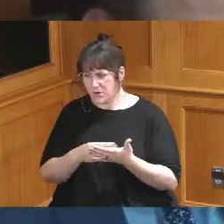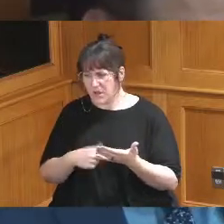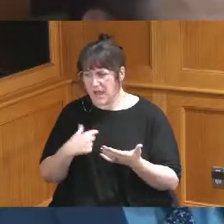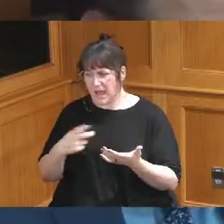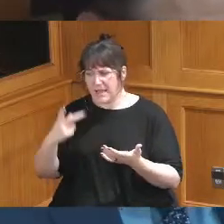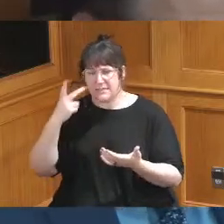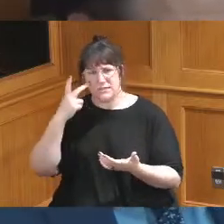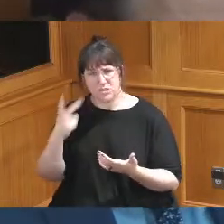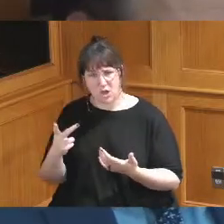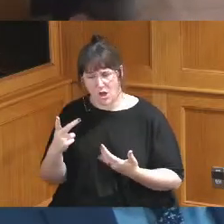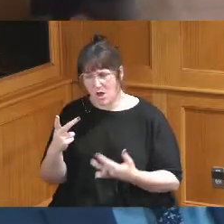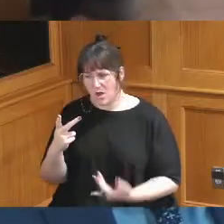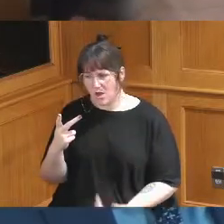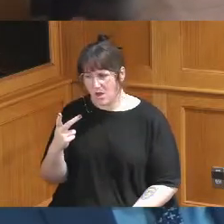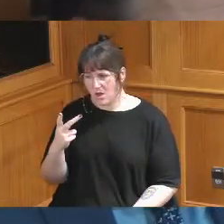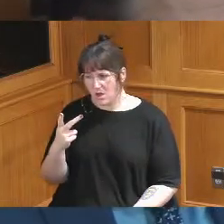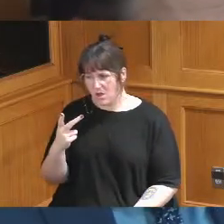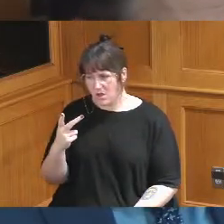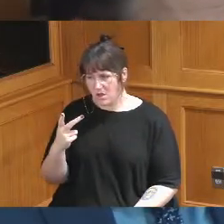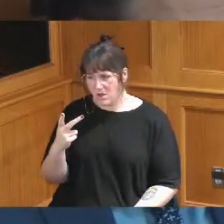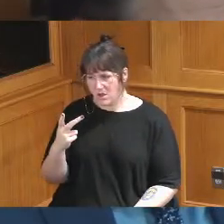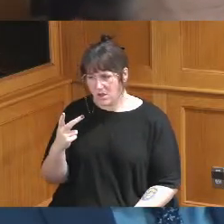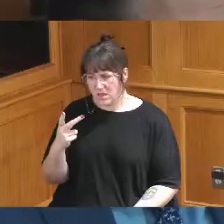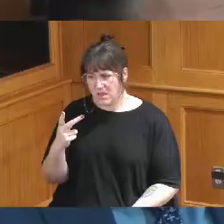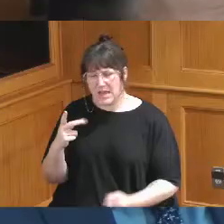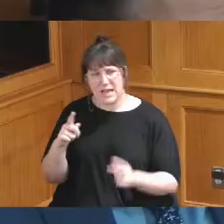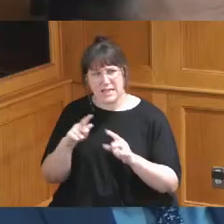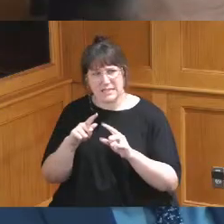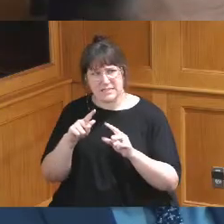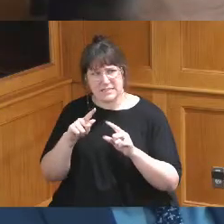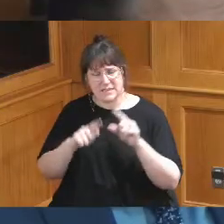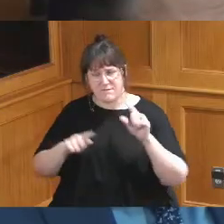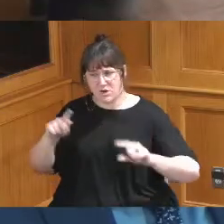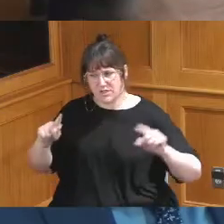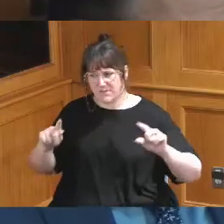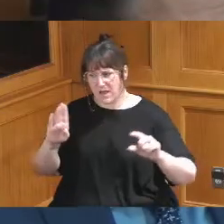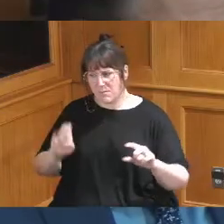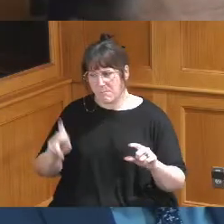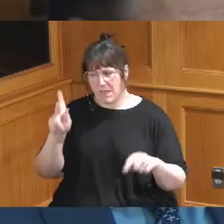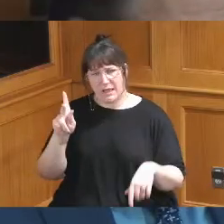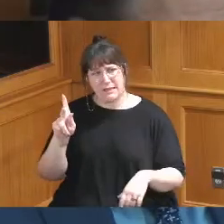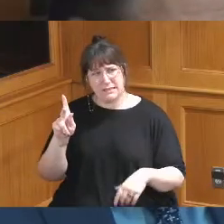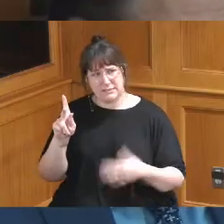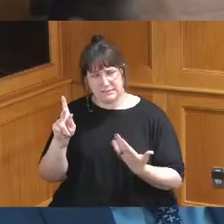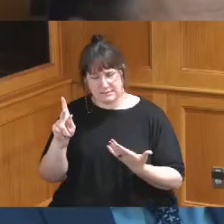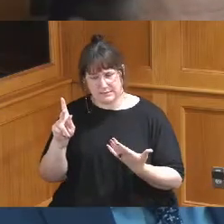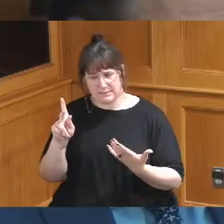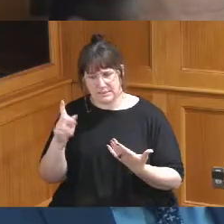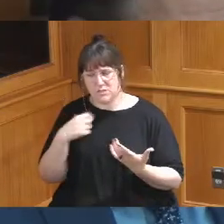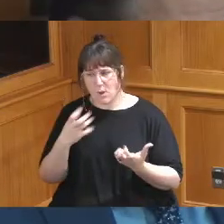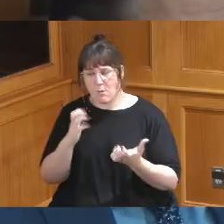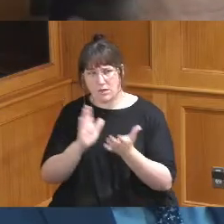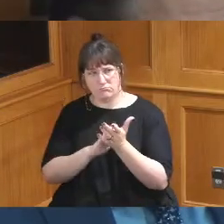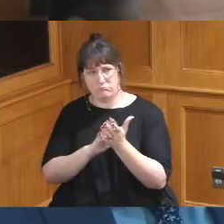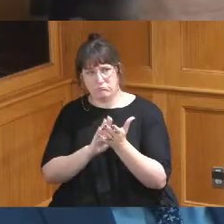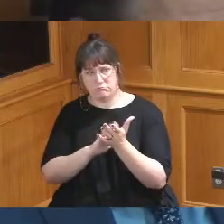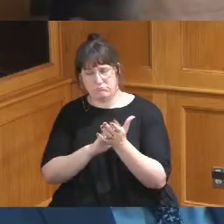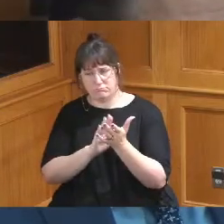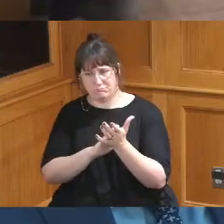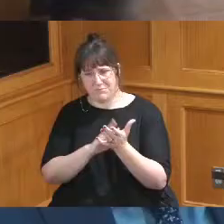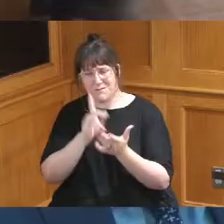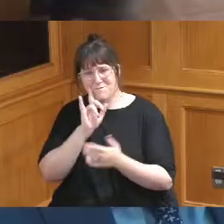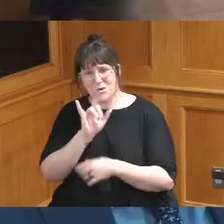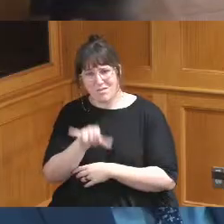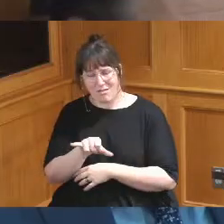saw I think, diversified list of banks this time, so I wanted to commend our treasurer,